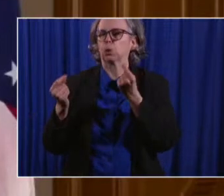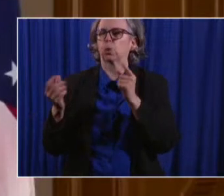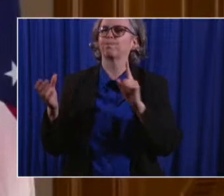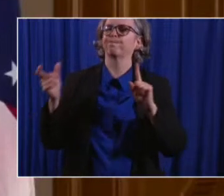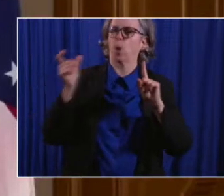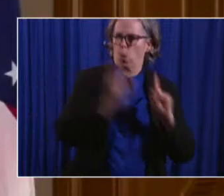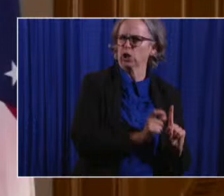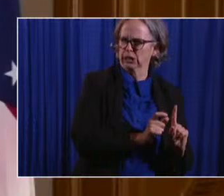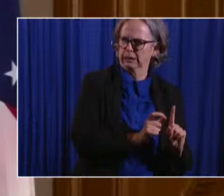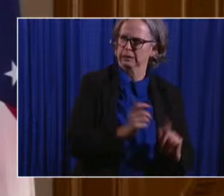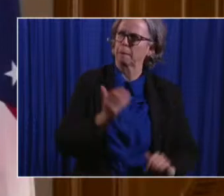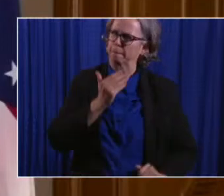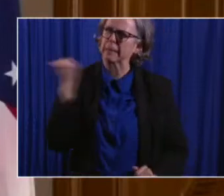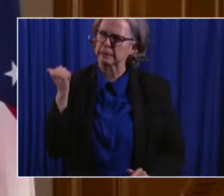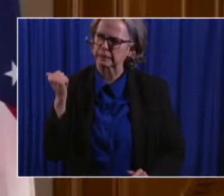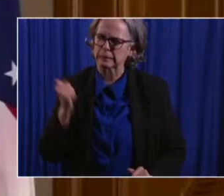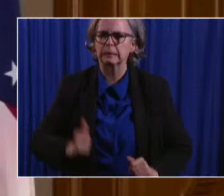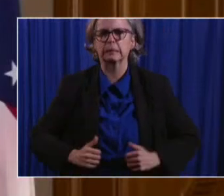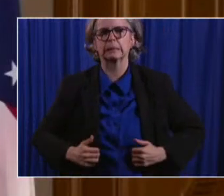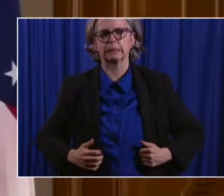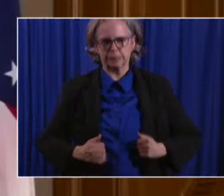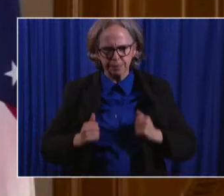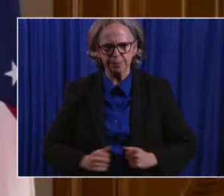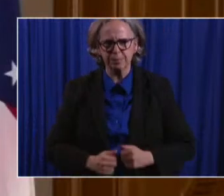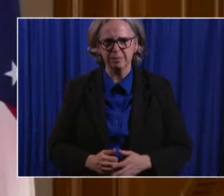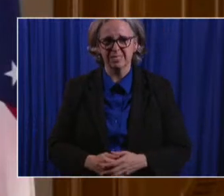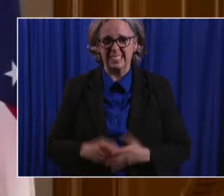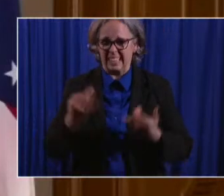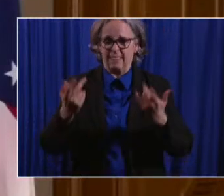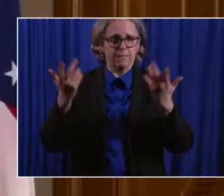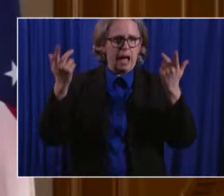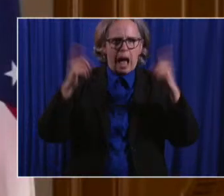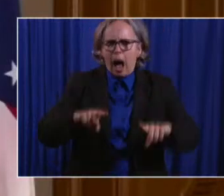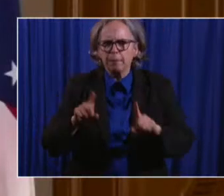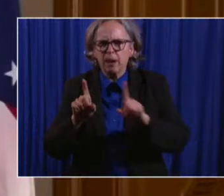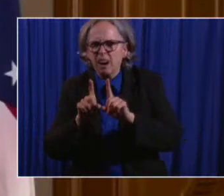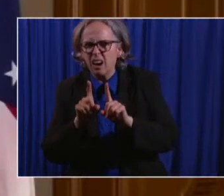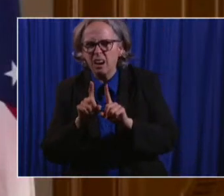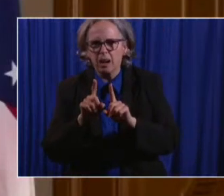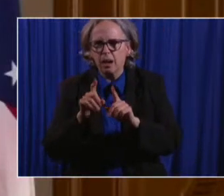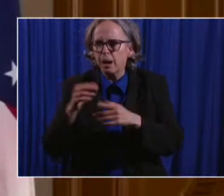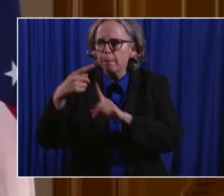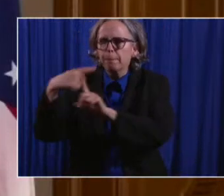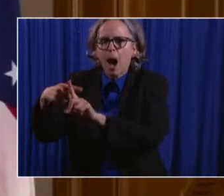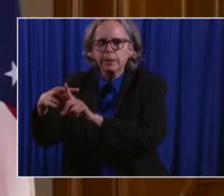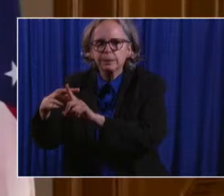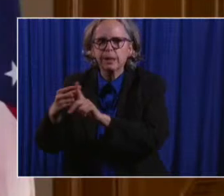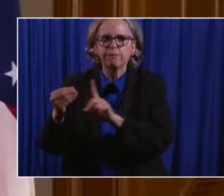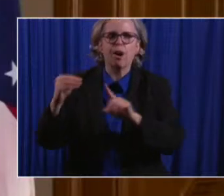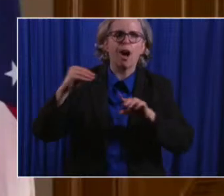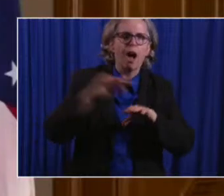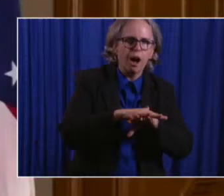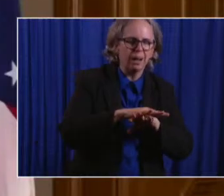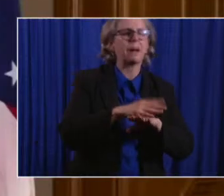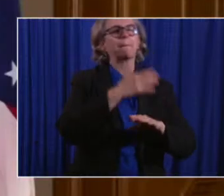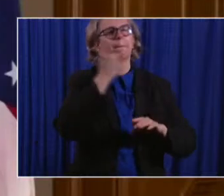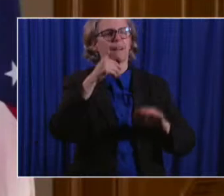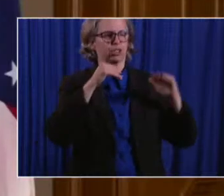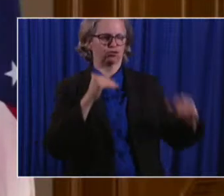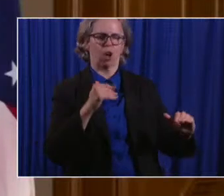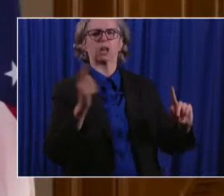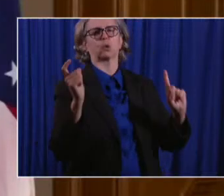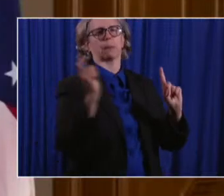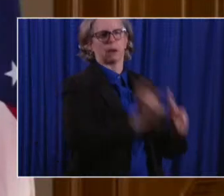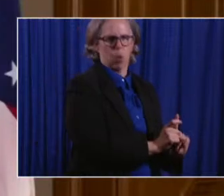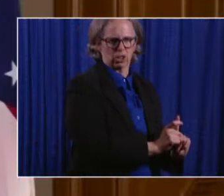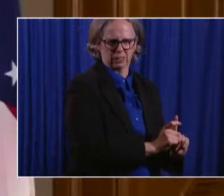contact with someone who tests positive should quarantine. Again, while this is not a state health order, it is standard